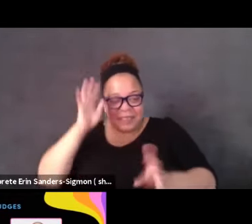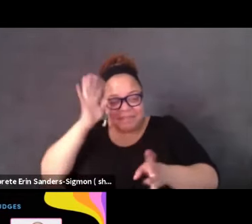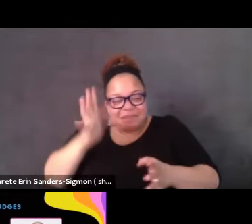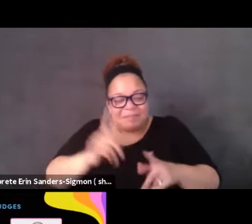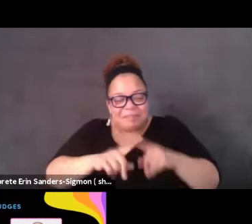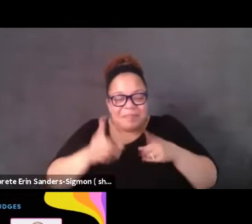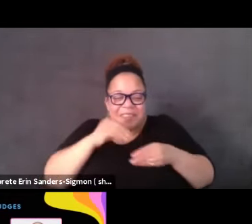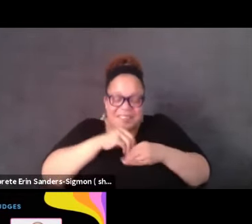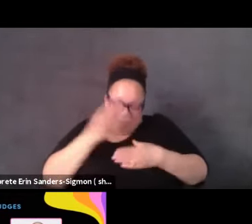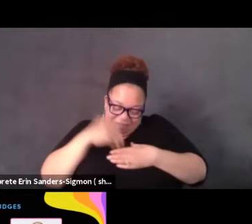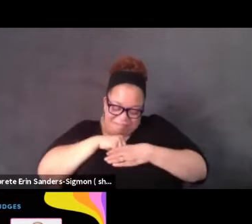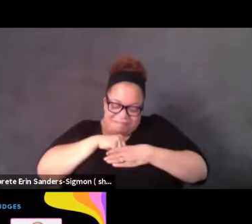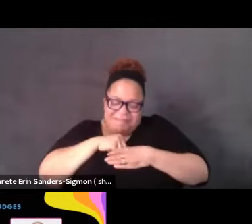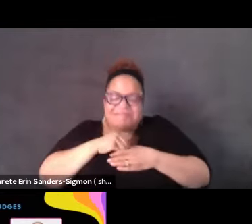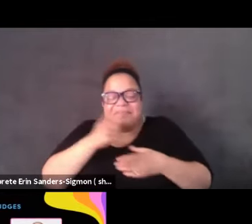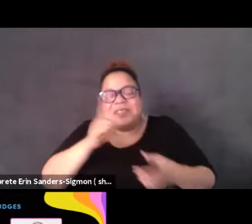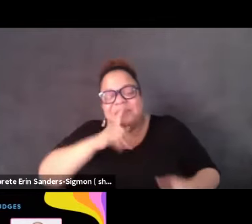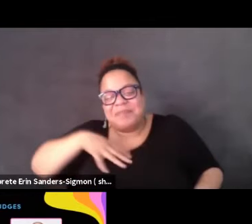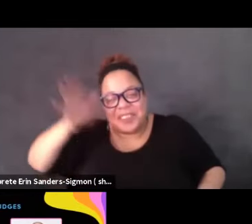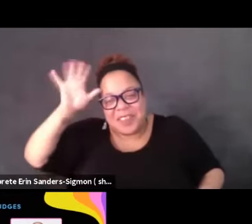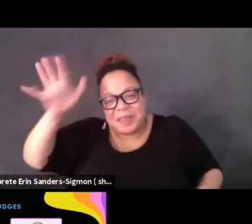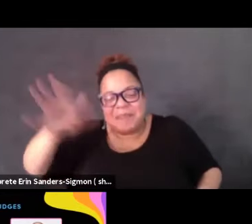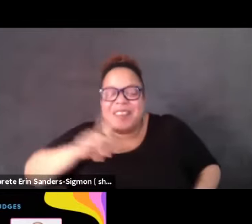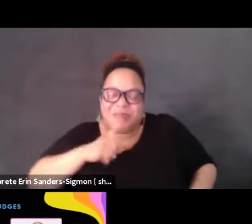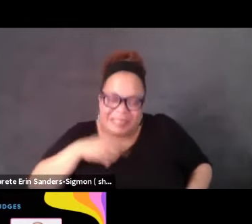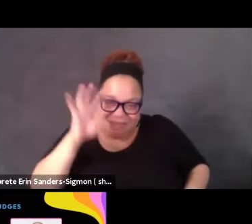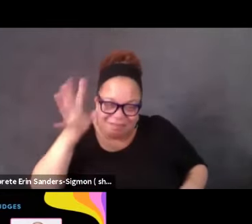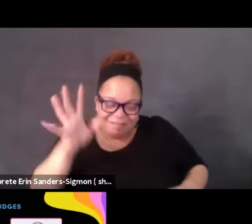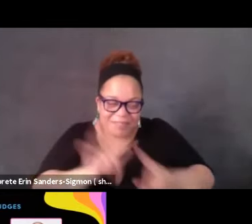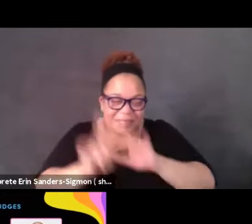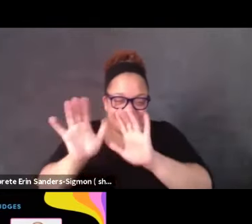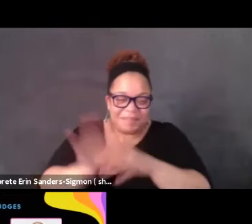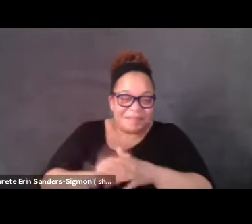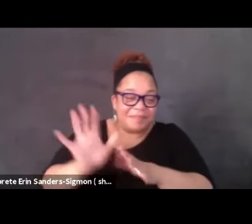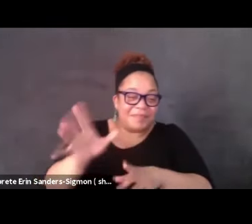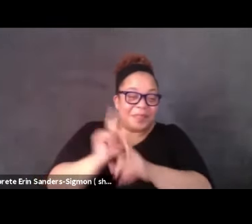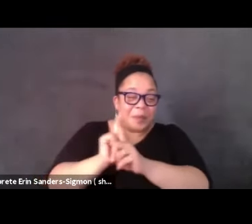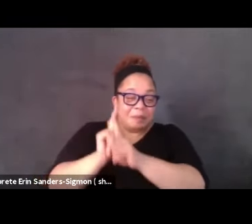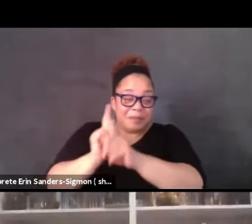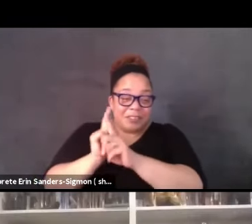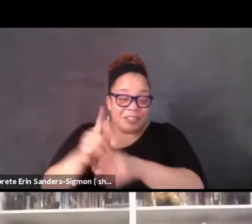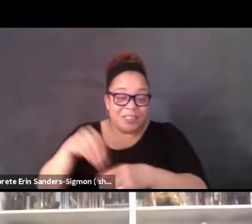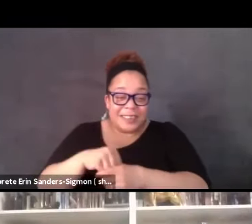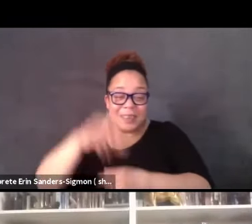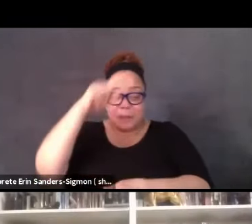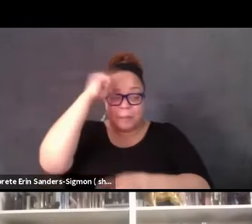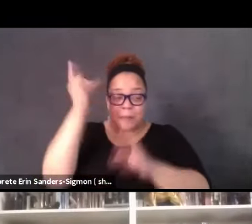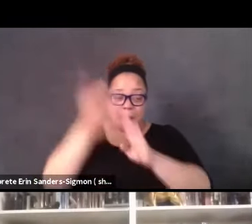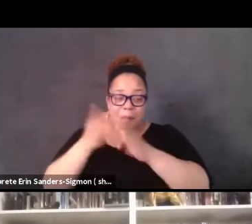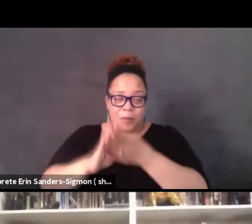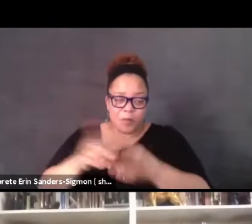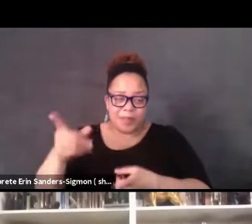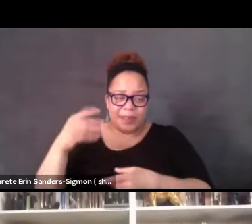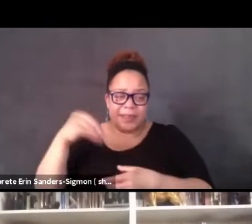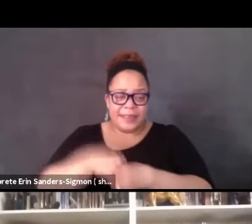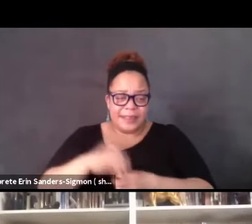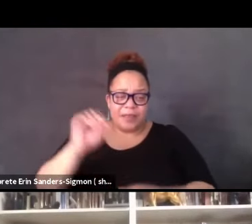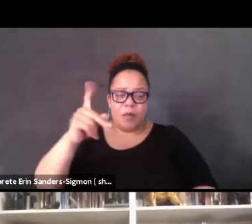the Black community. This person is a member of Oprah's own circle, featured on her network. Y'all may have seen the